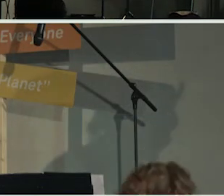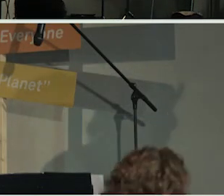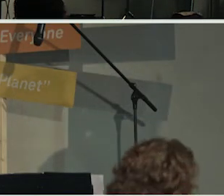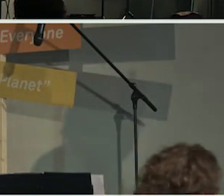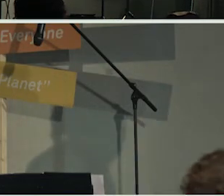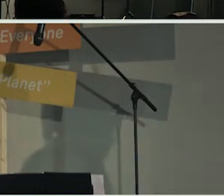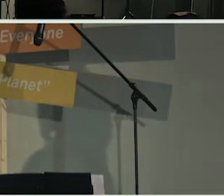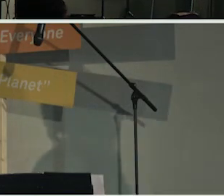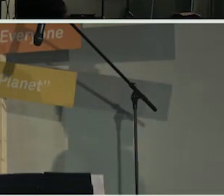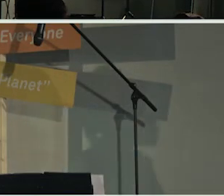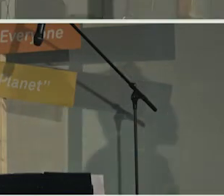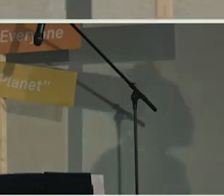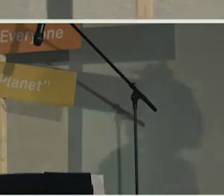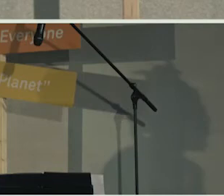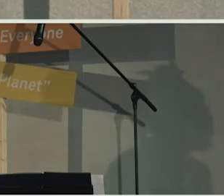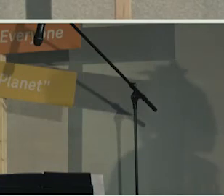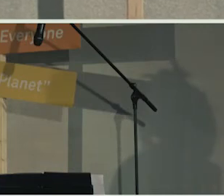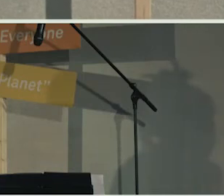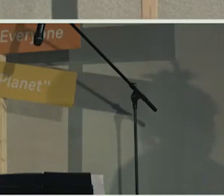She's great.